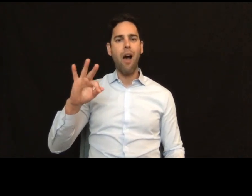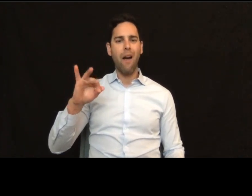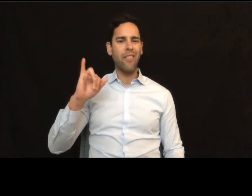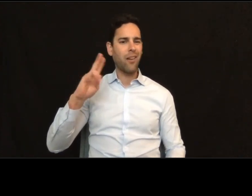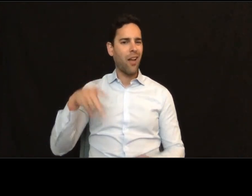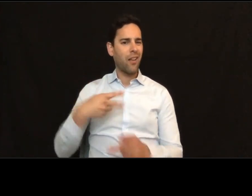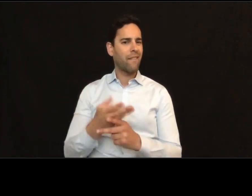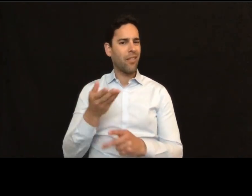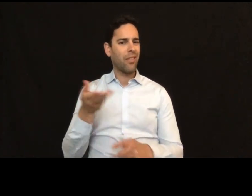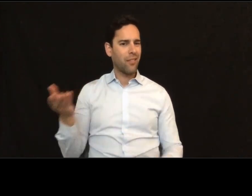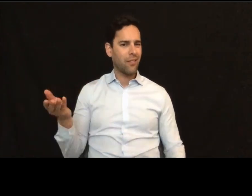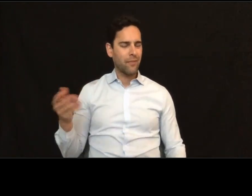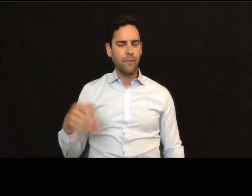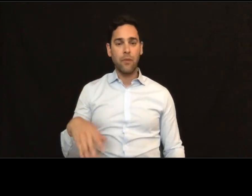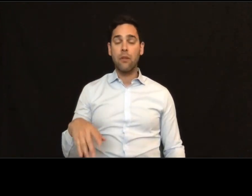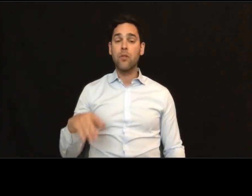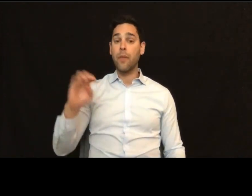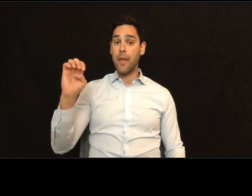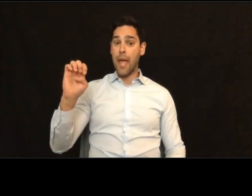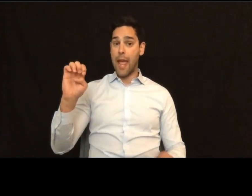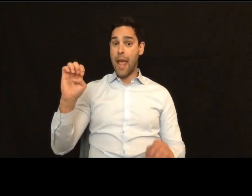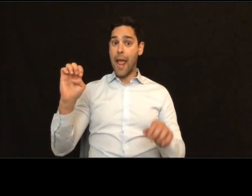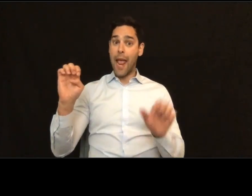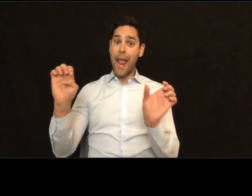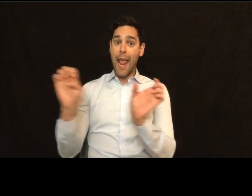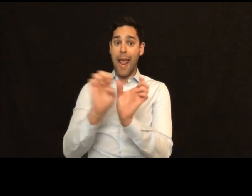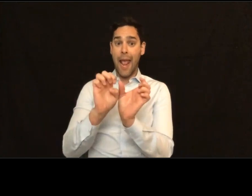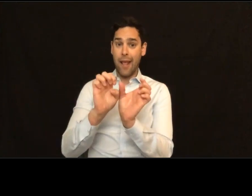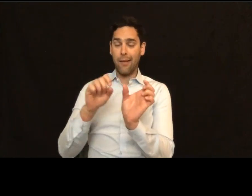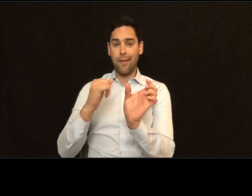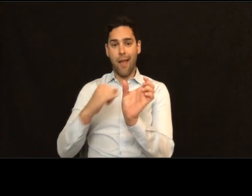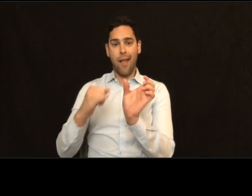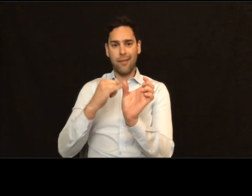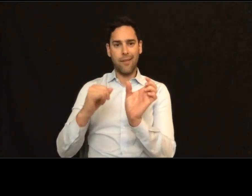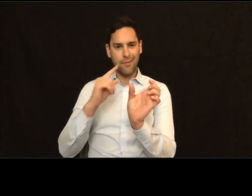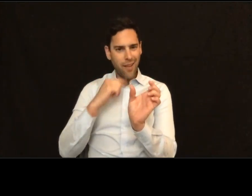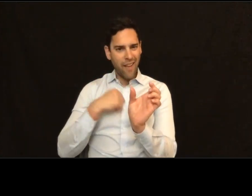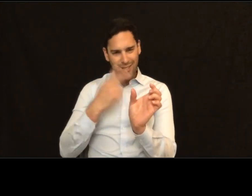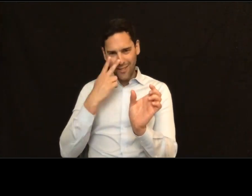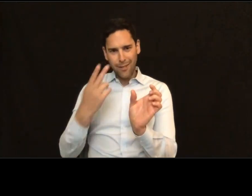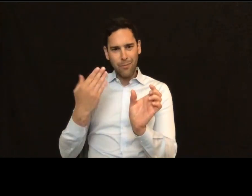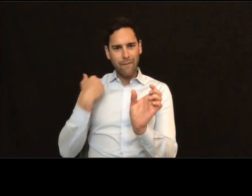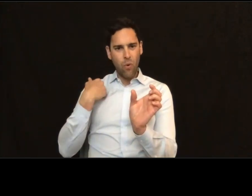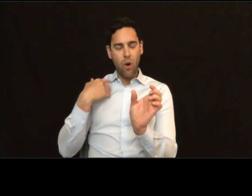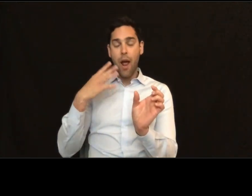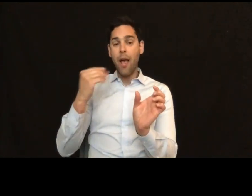that I've seen talked about a little bit. The first thing that I want to say is that it's absolutely not artificial.